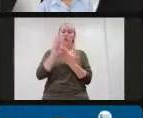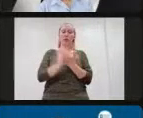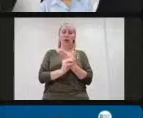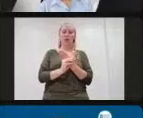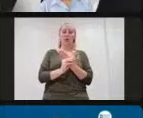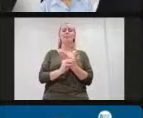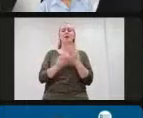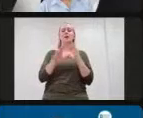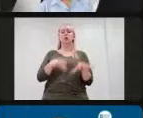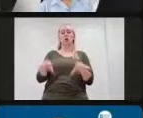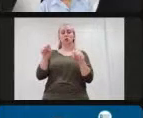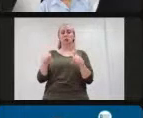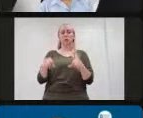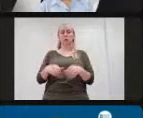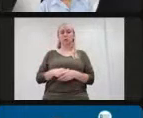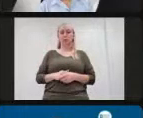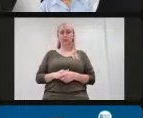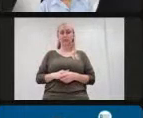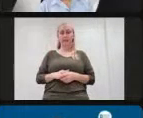place.